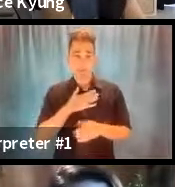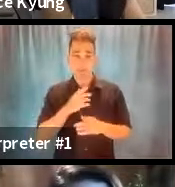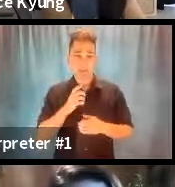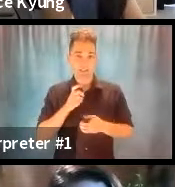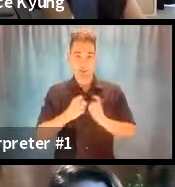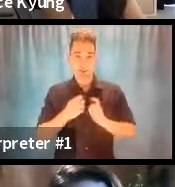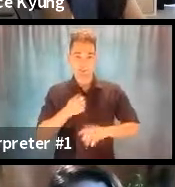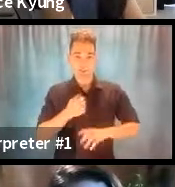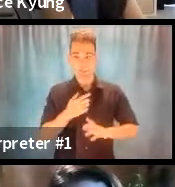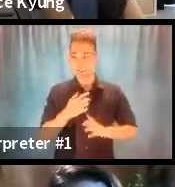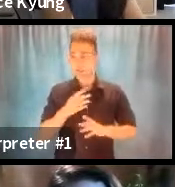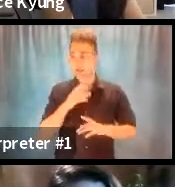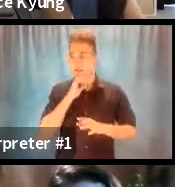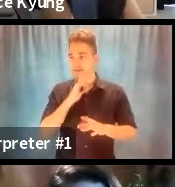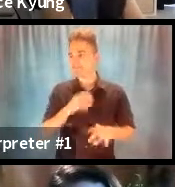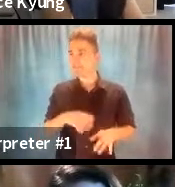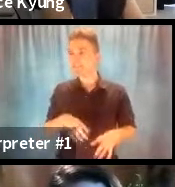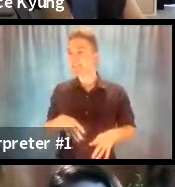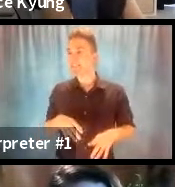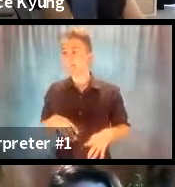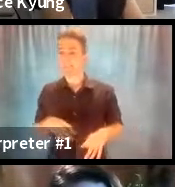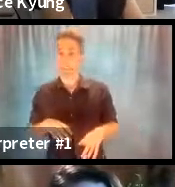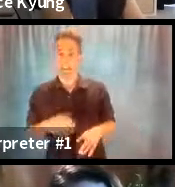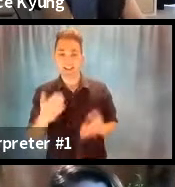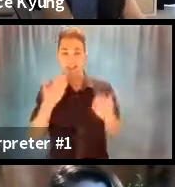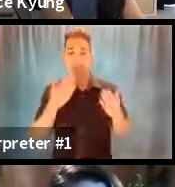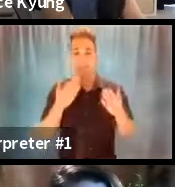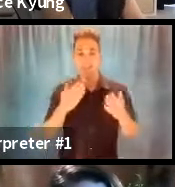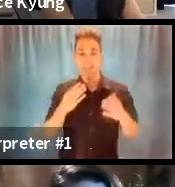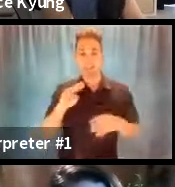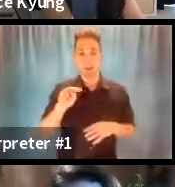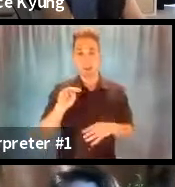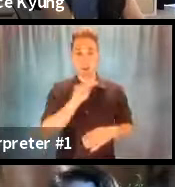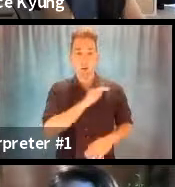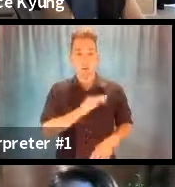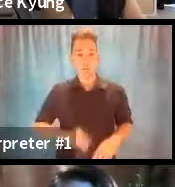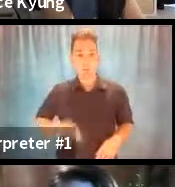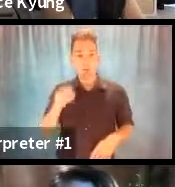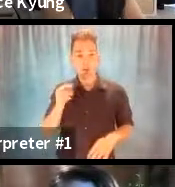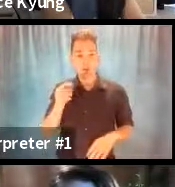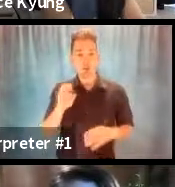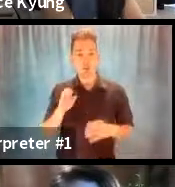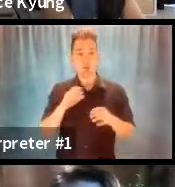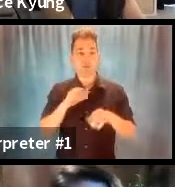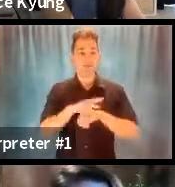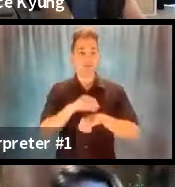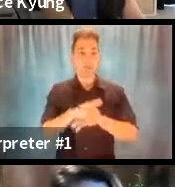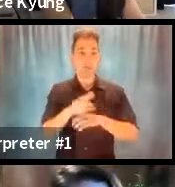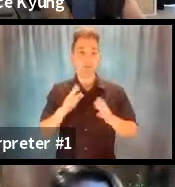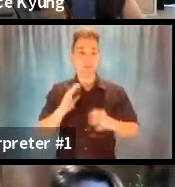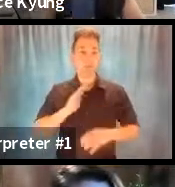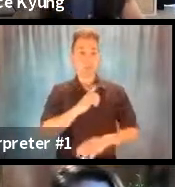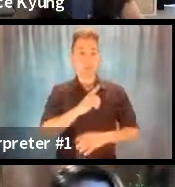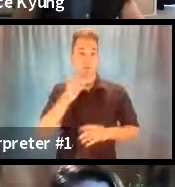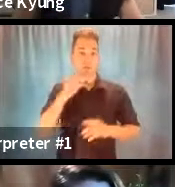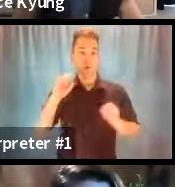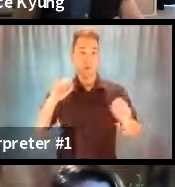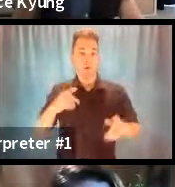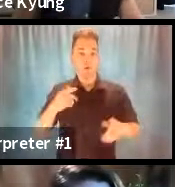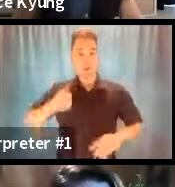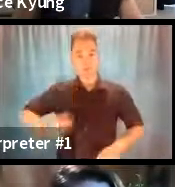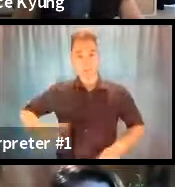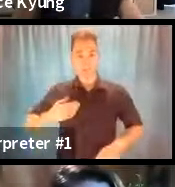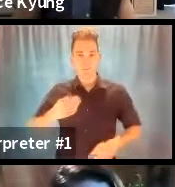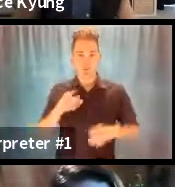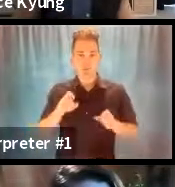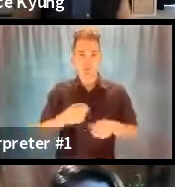great. So thank you, Mayor Jones and members of the advisory board for this opportunity. My name is Stephanie Herbers. I use she, her